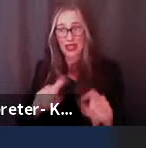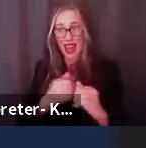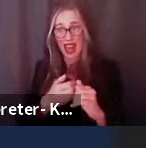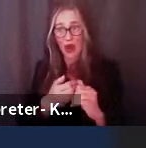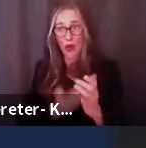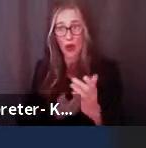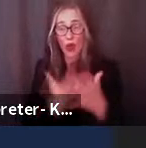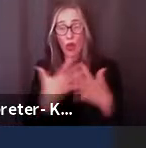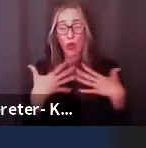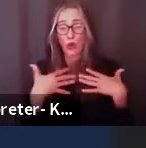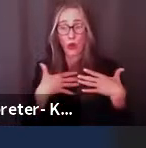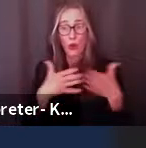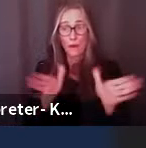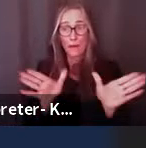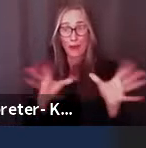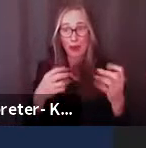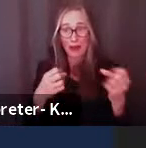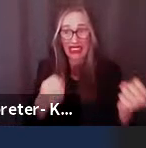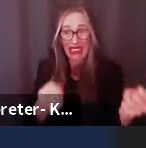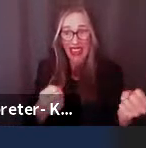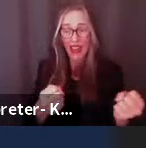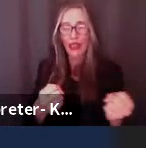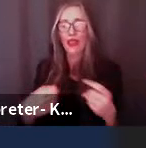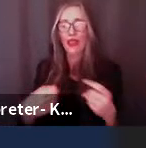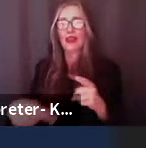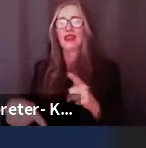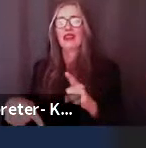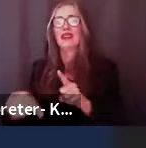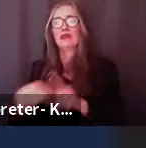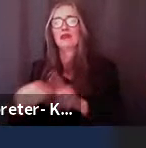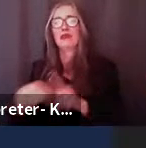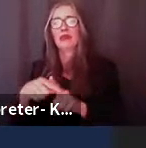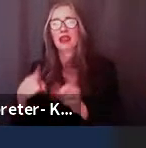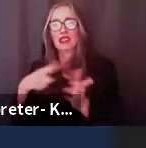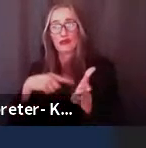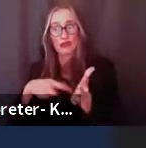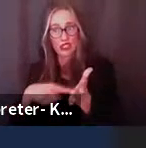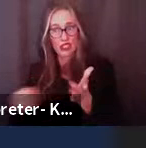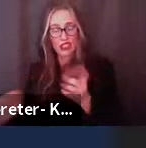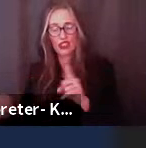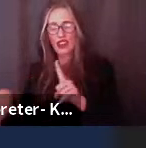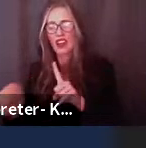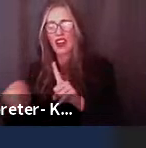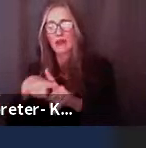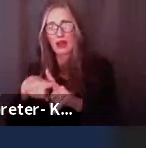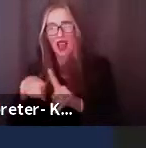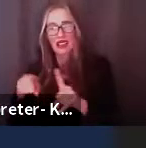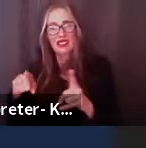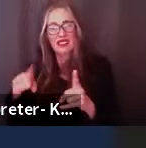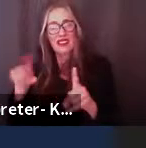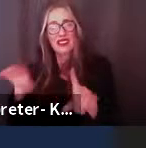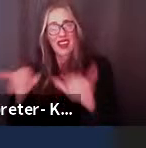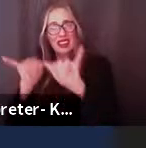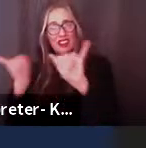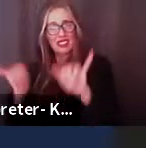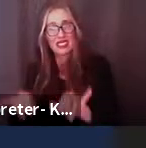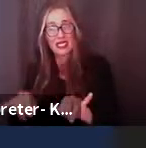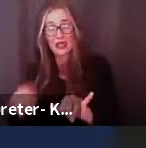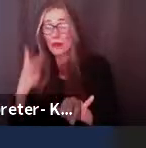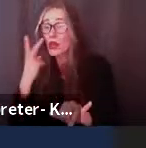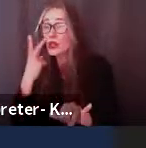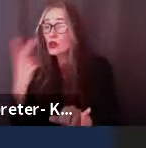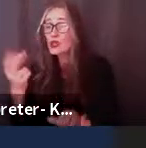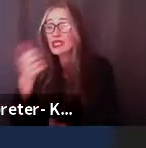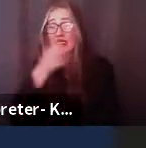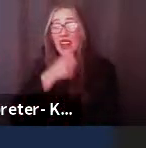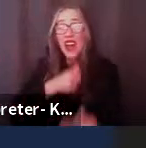and we see it as part of our job in the repair project because it allows eugenics to serve as a revealer of the principle found at the core of american medicine and